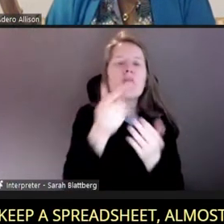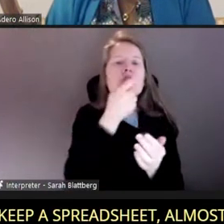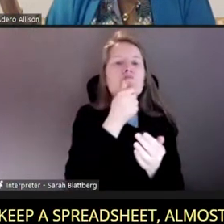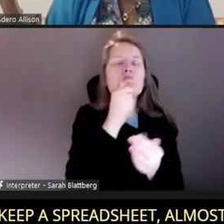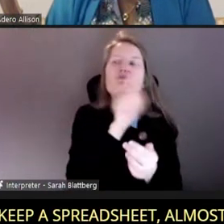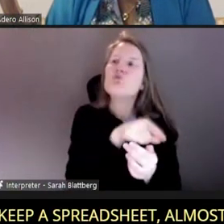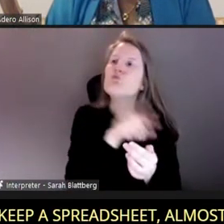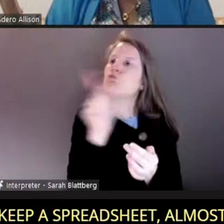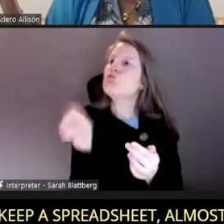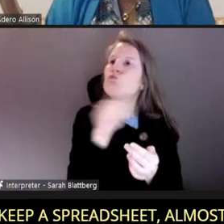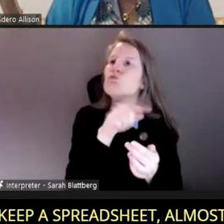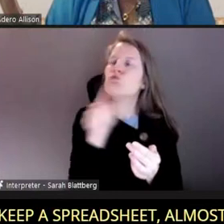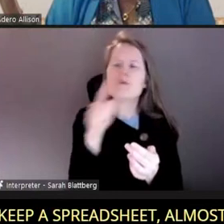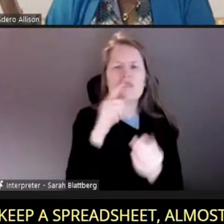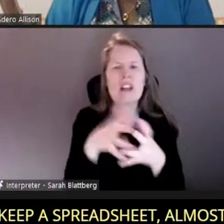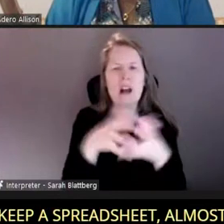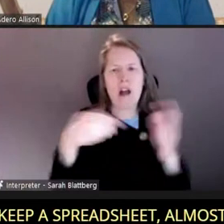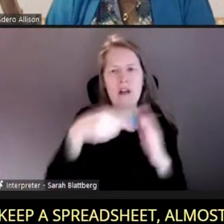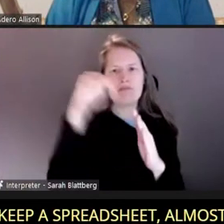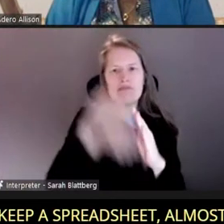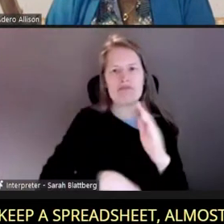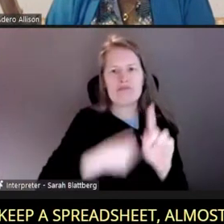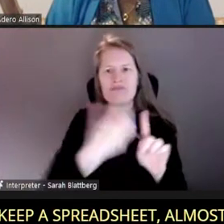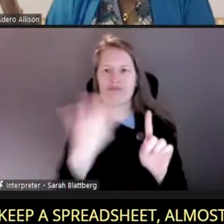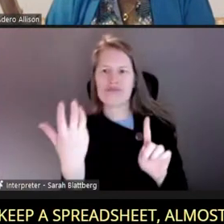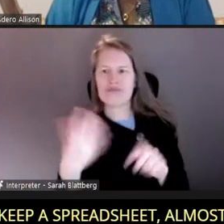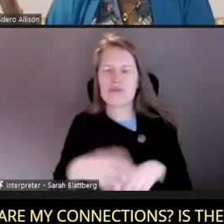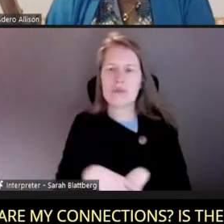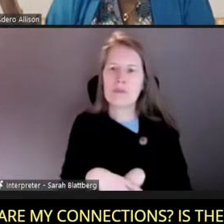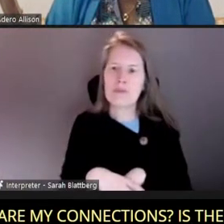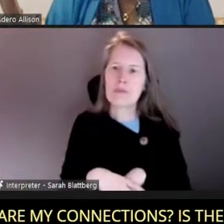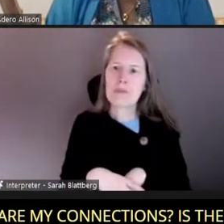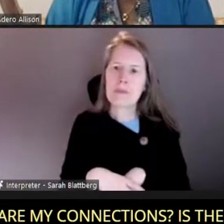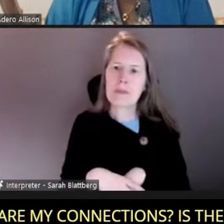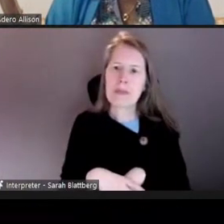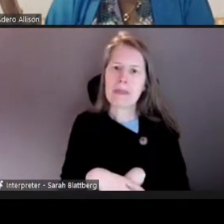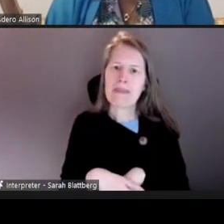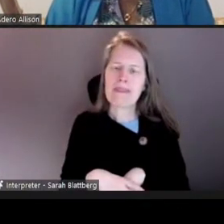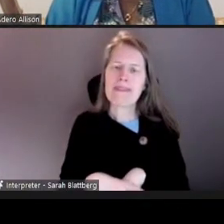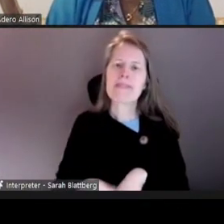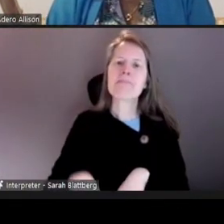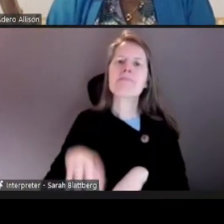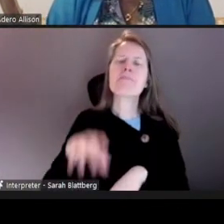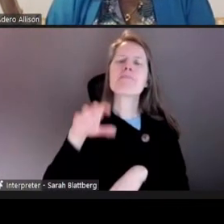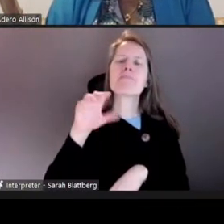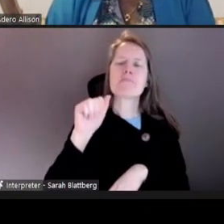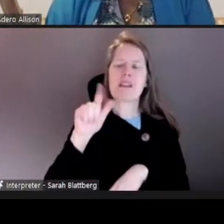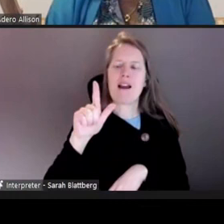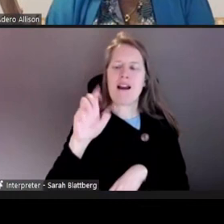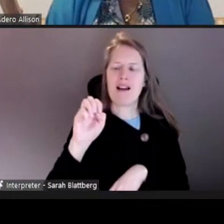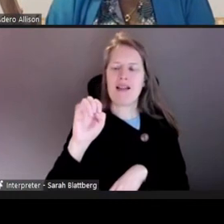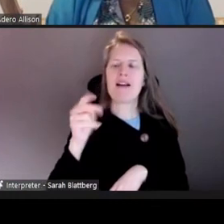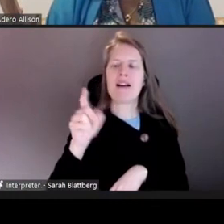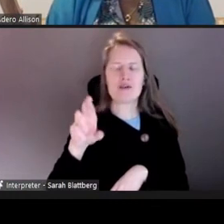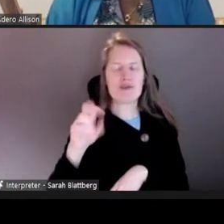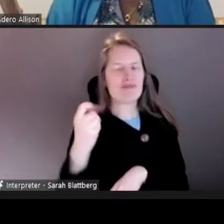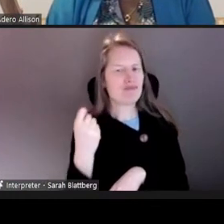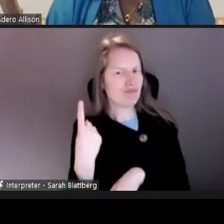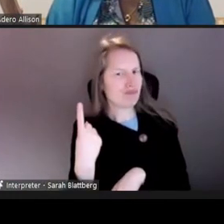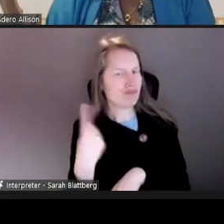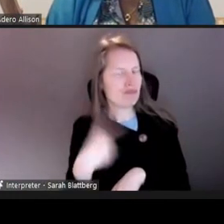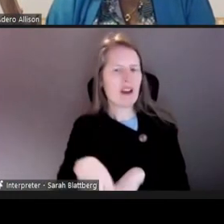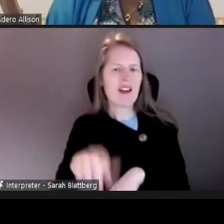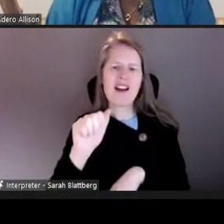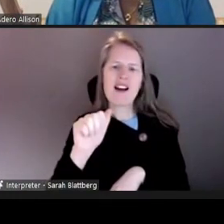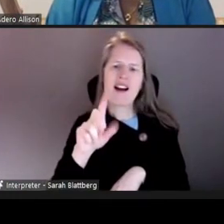A lot of ins and outs. I appreciate that. You know, with Daryl, I'd love to come back to you, you know, and specifically, I think to get a